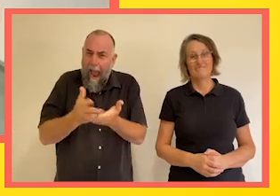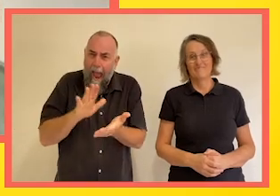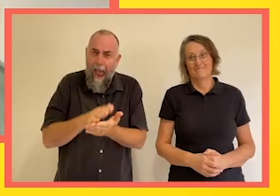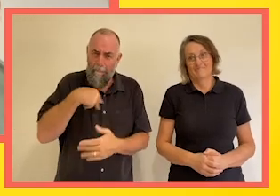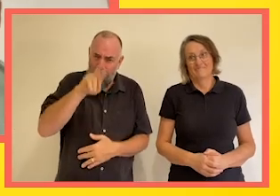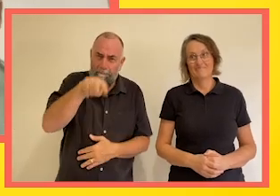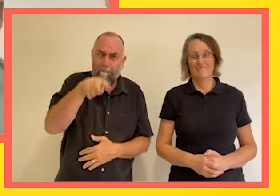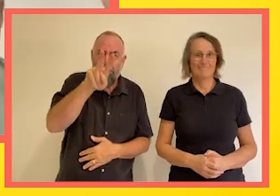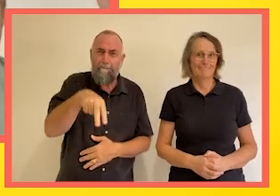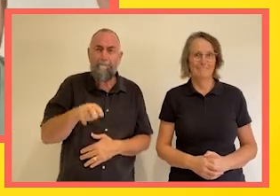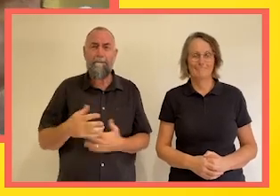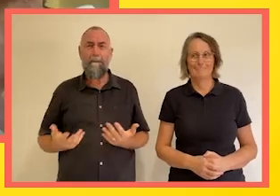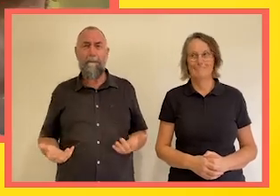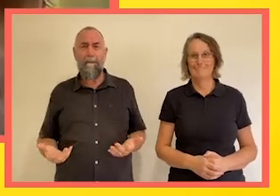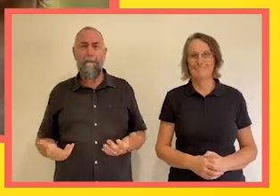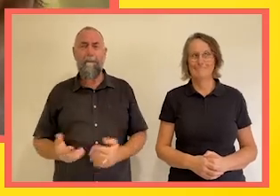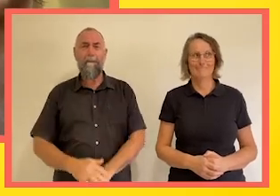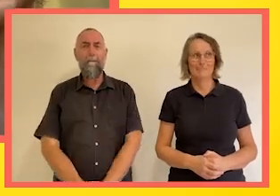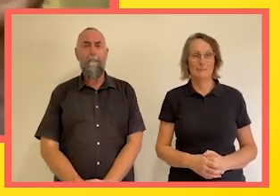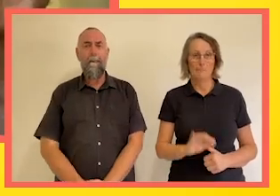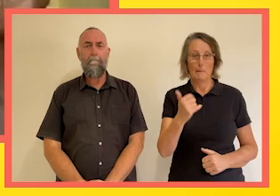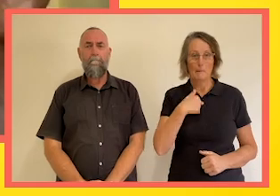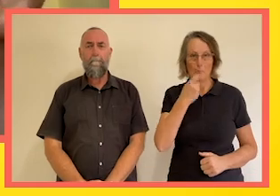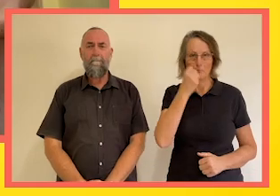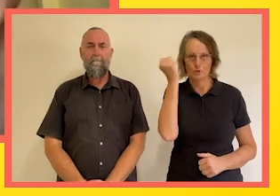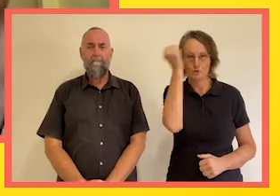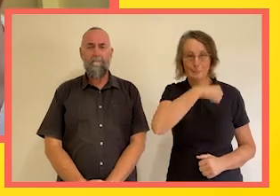do you do that? I guess probably a little bit of